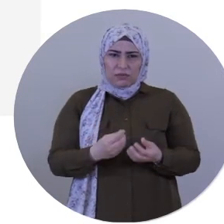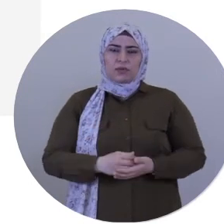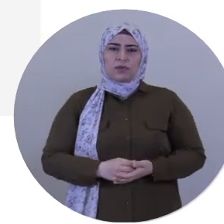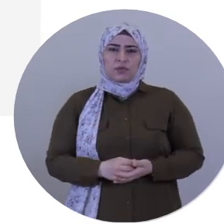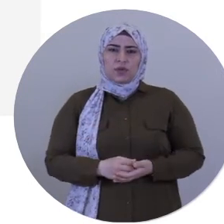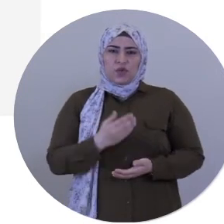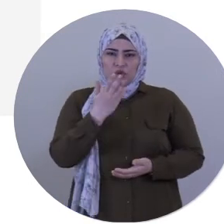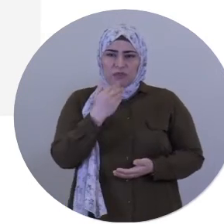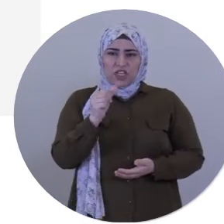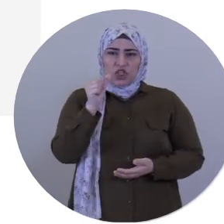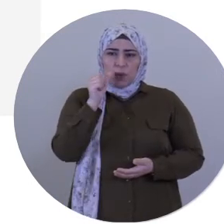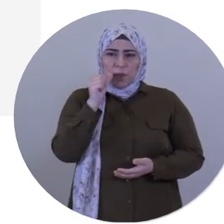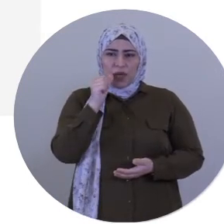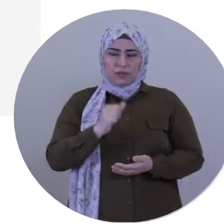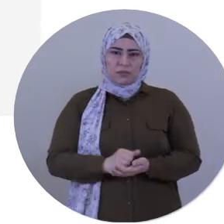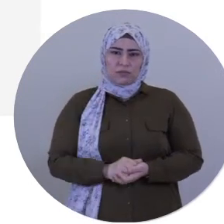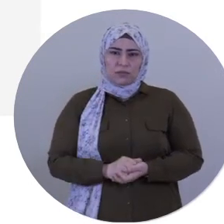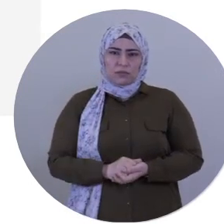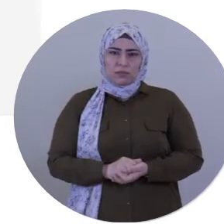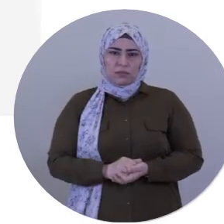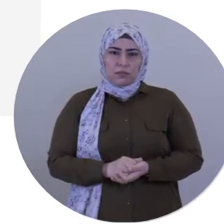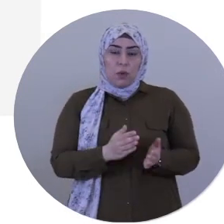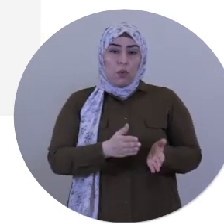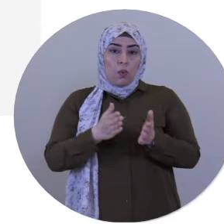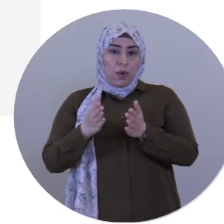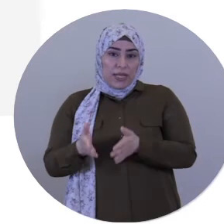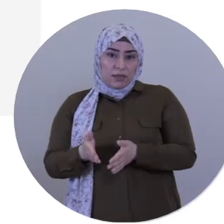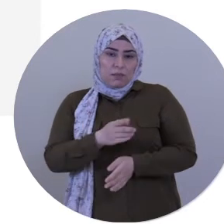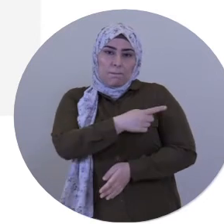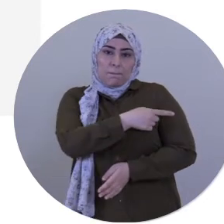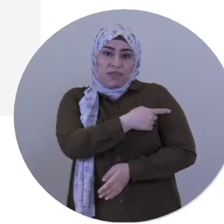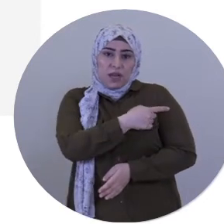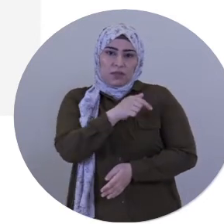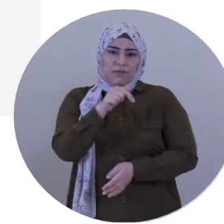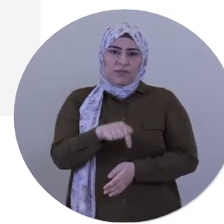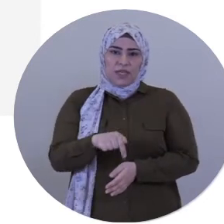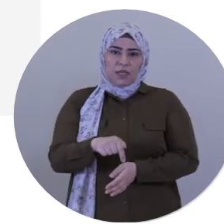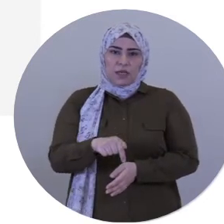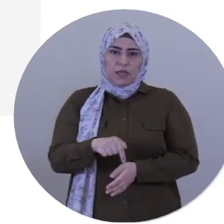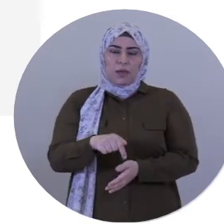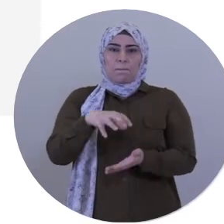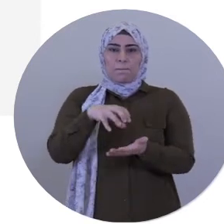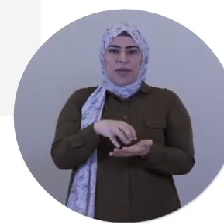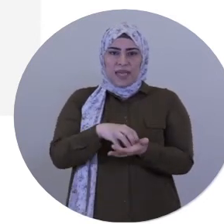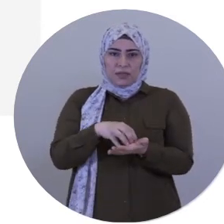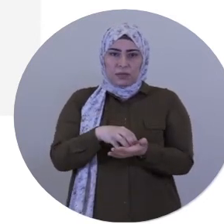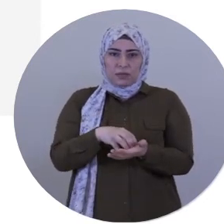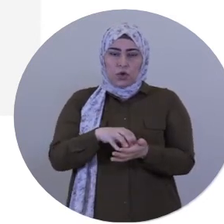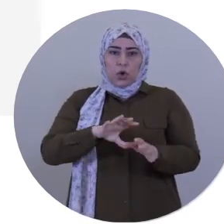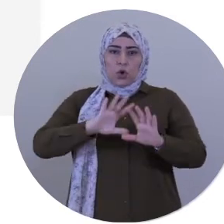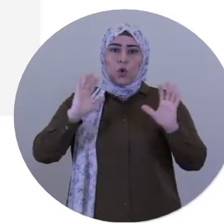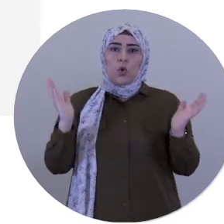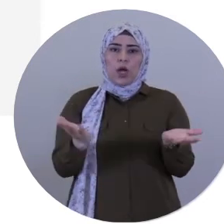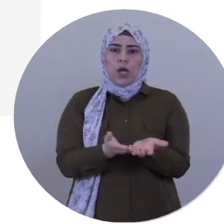there is a region where all water is frozen solid and cannot be used by plants. This satisfies the definition